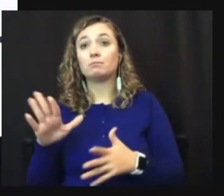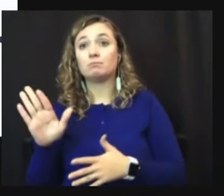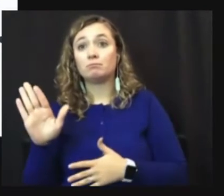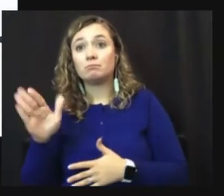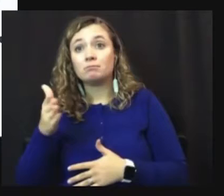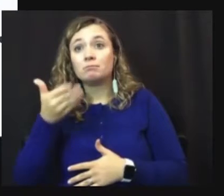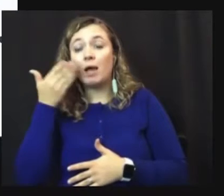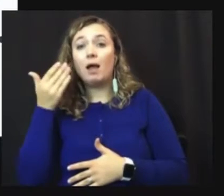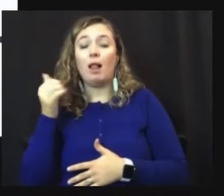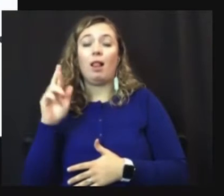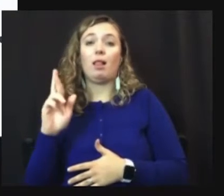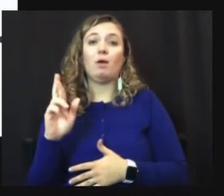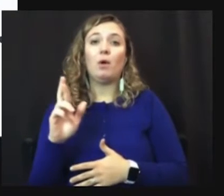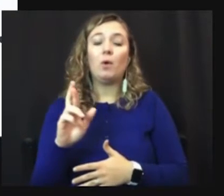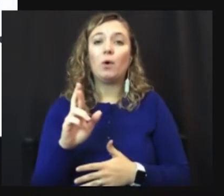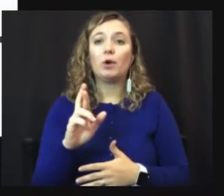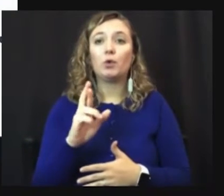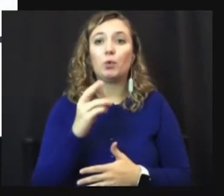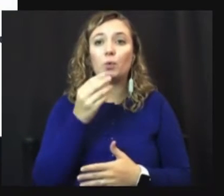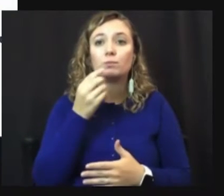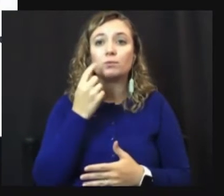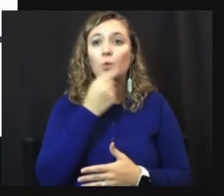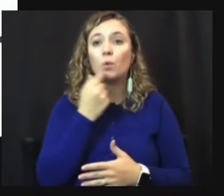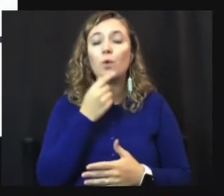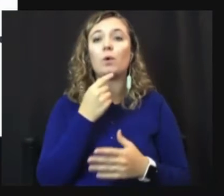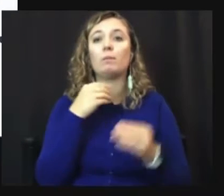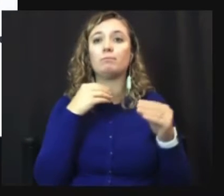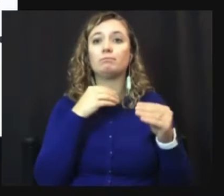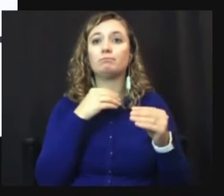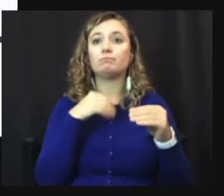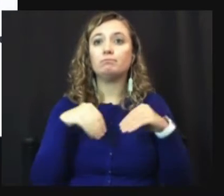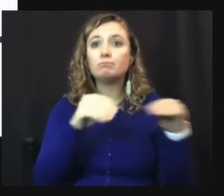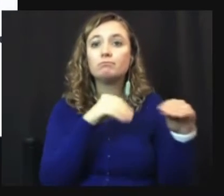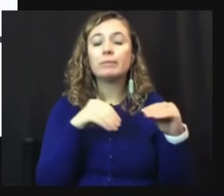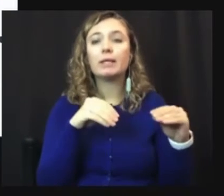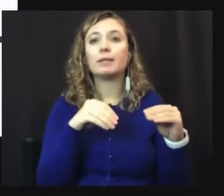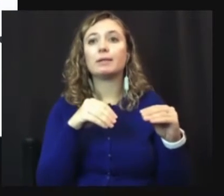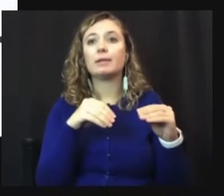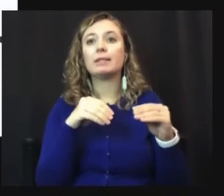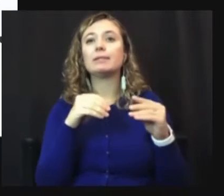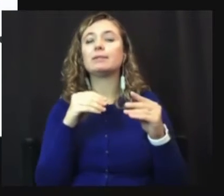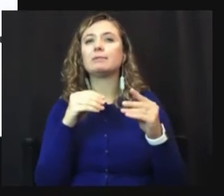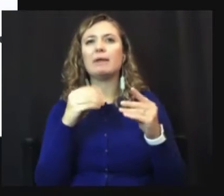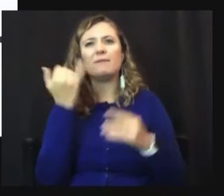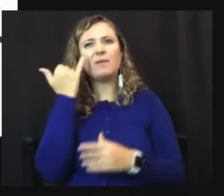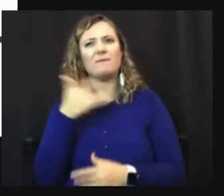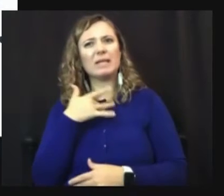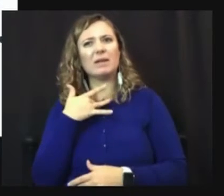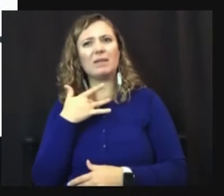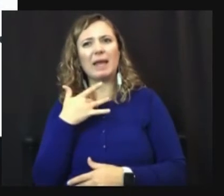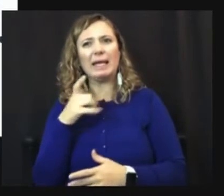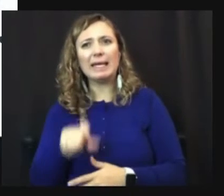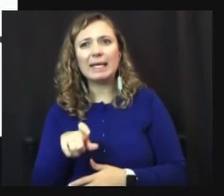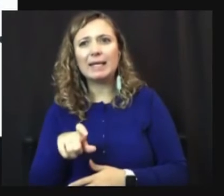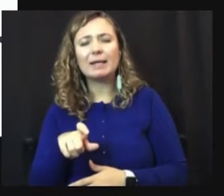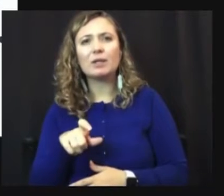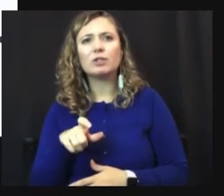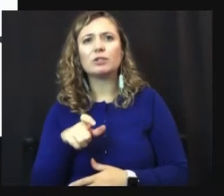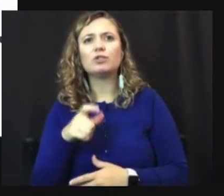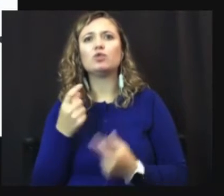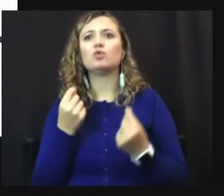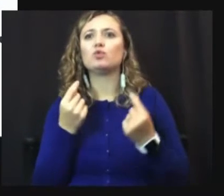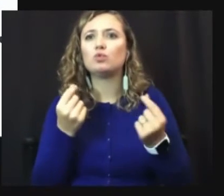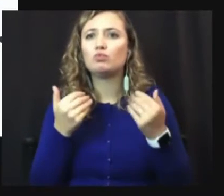motor activity, or for taste. It's best to lean into that because it's our bodies trying to tell us